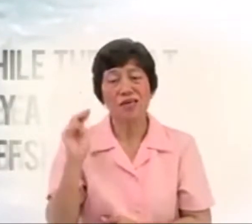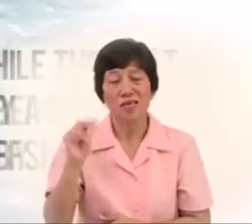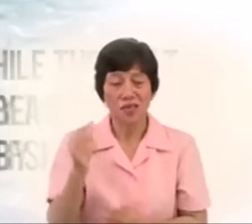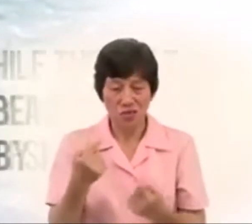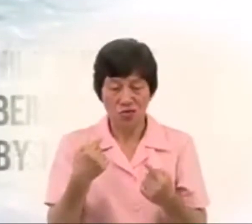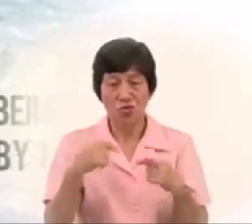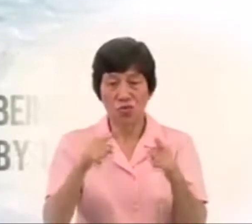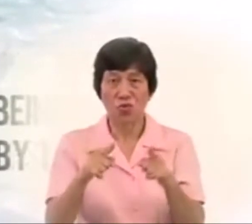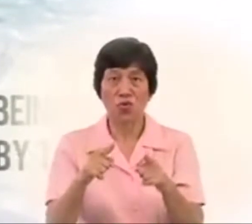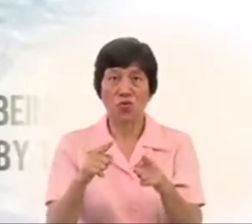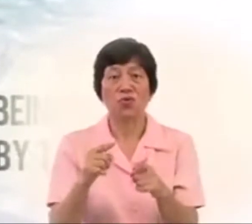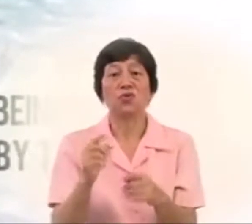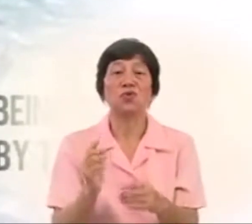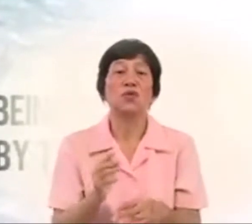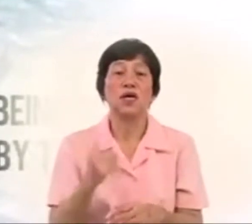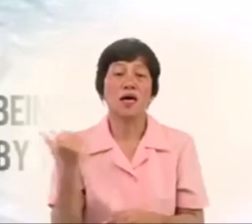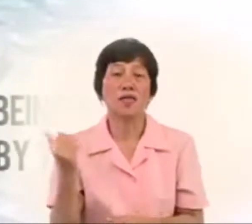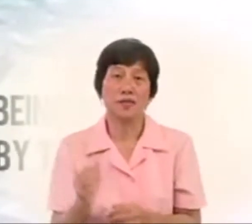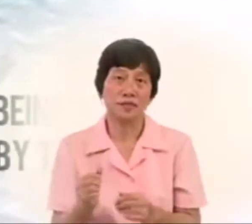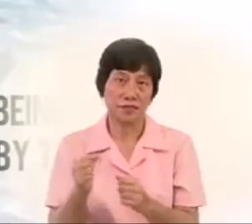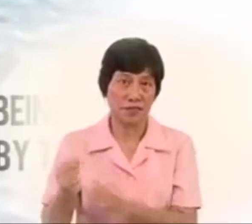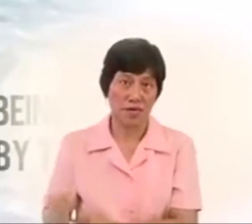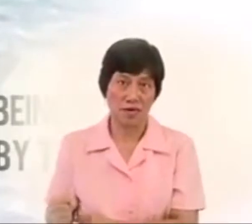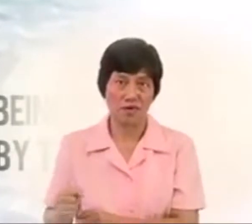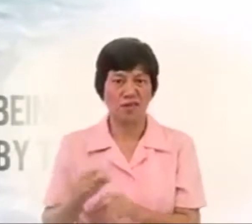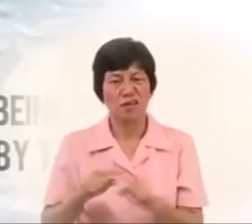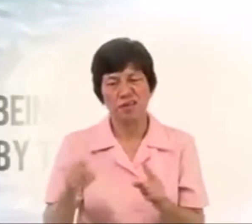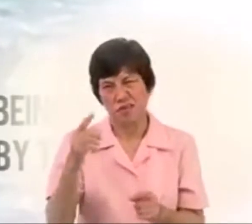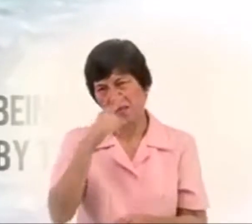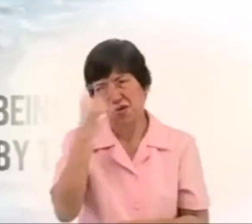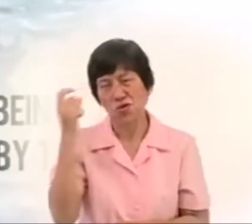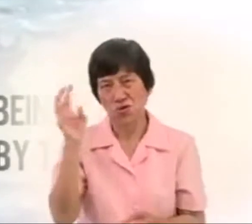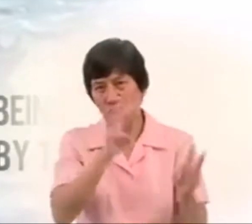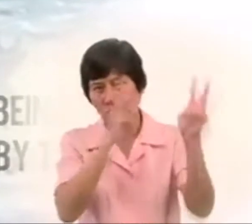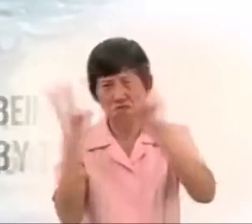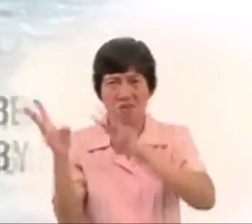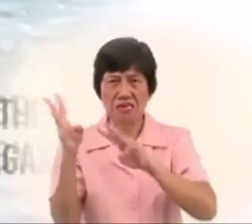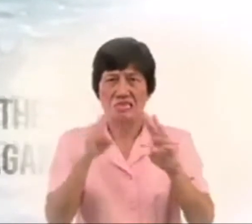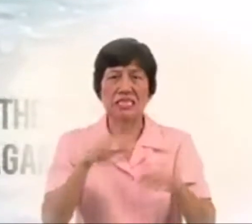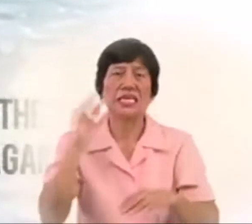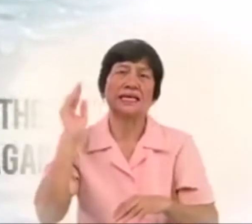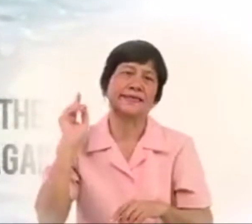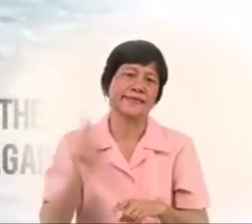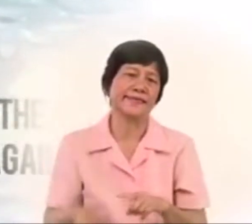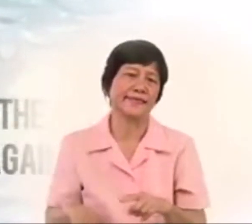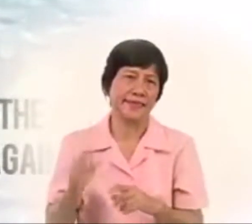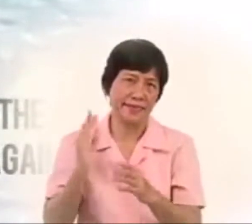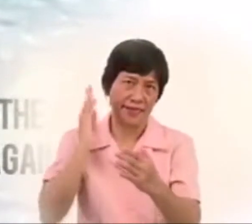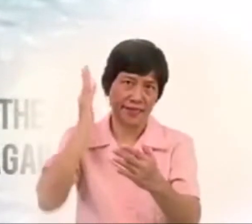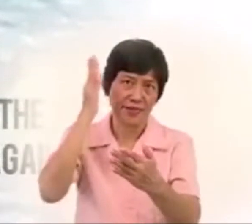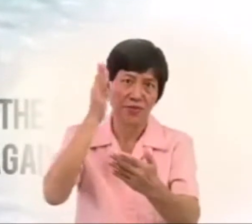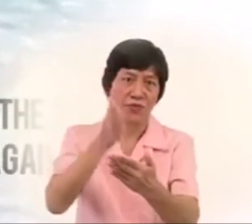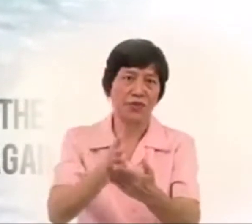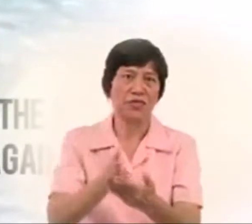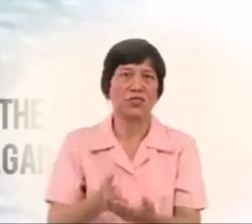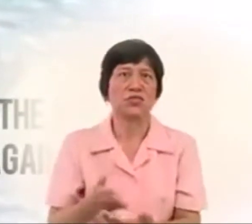side, but because of the winds, they could not reach their destination. The winds